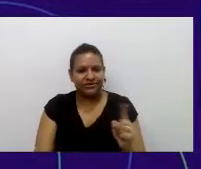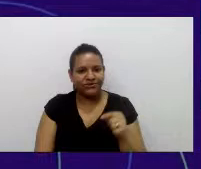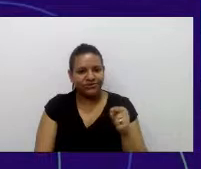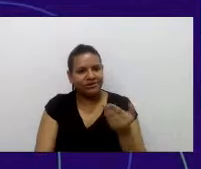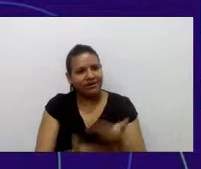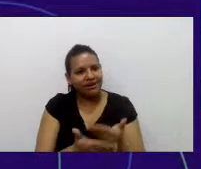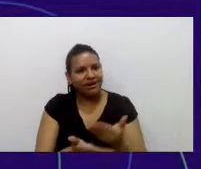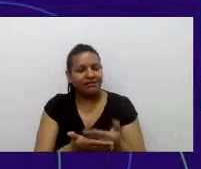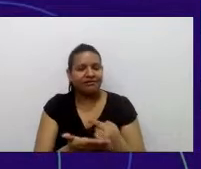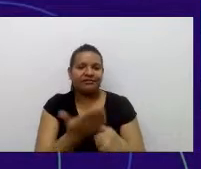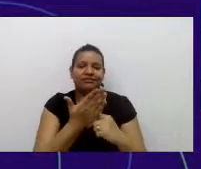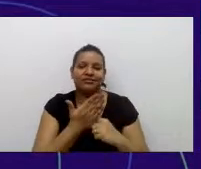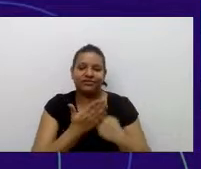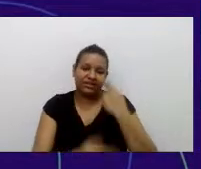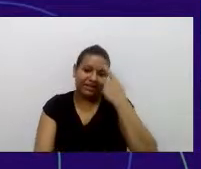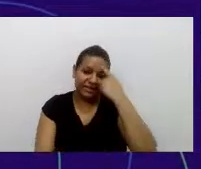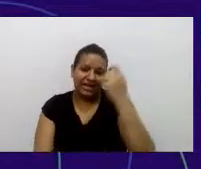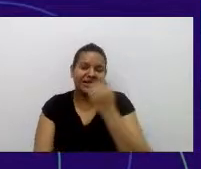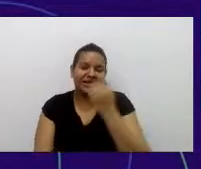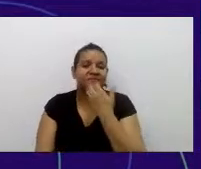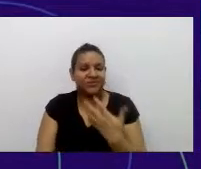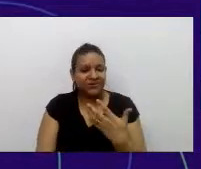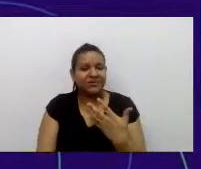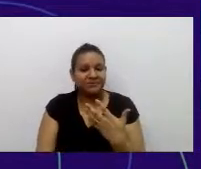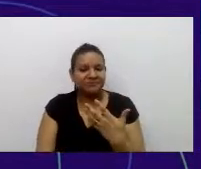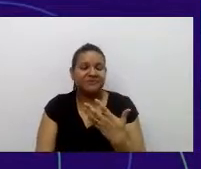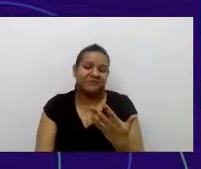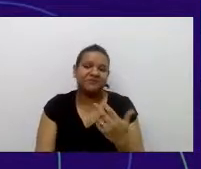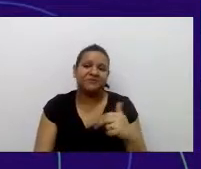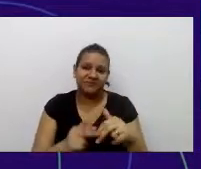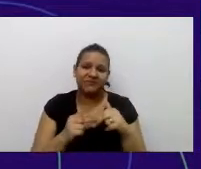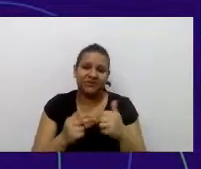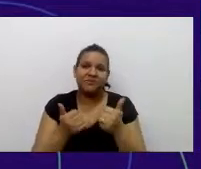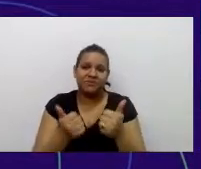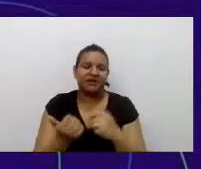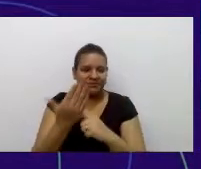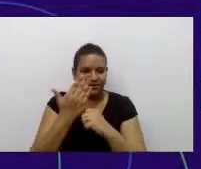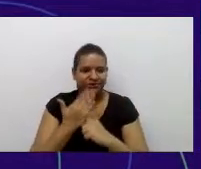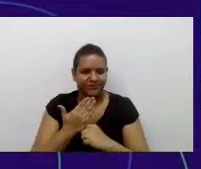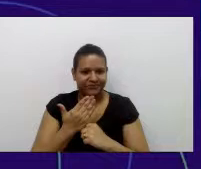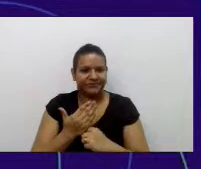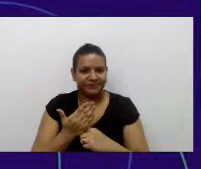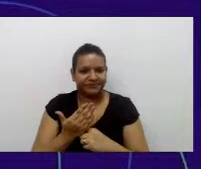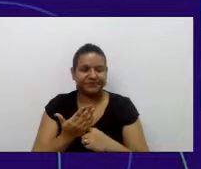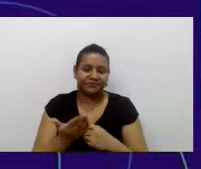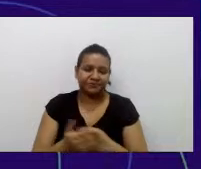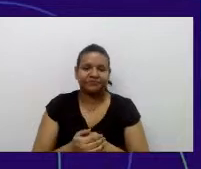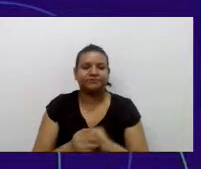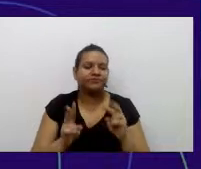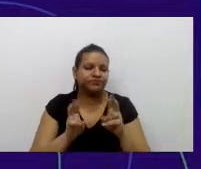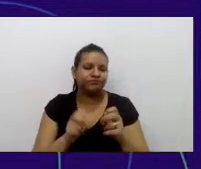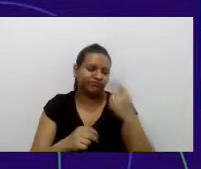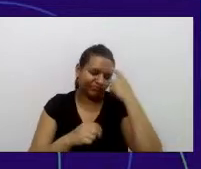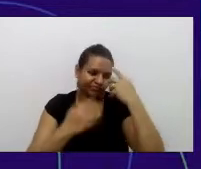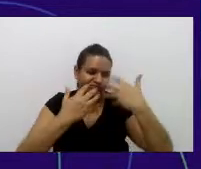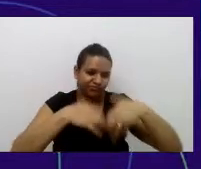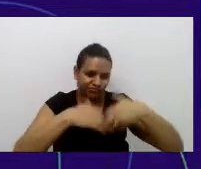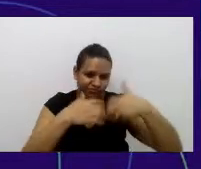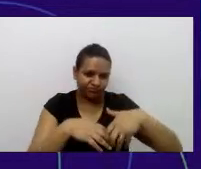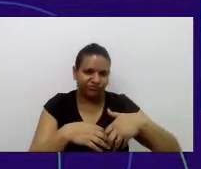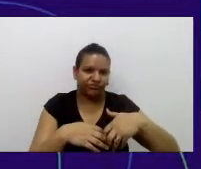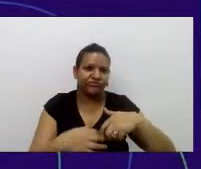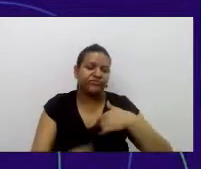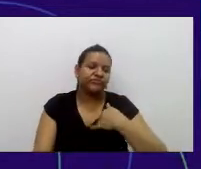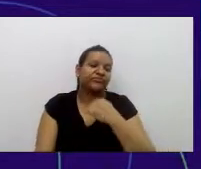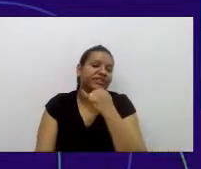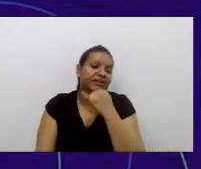well. In terms of critical thinking and reflection, my example would be the first one. I wanted to promote critical thinking